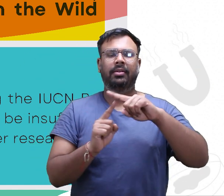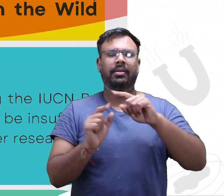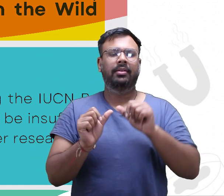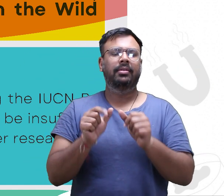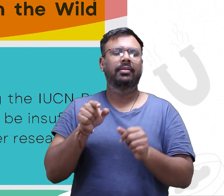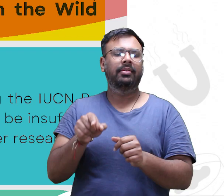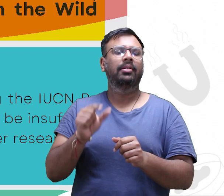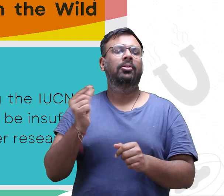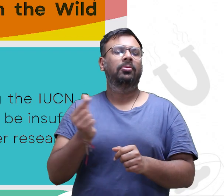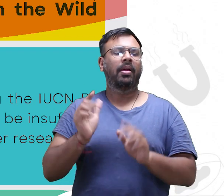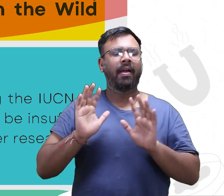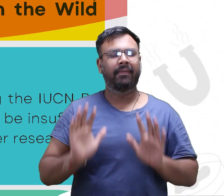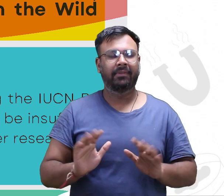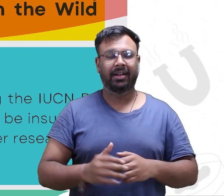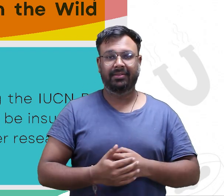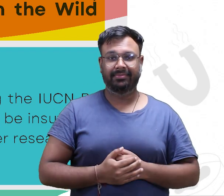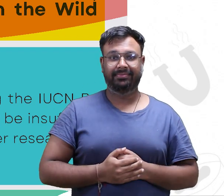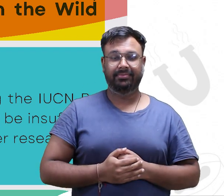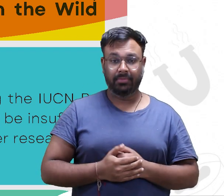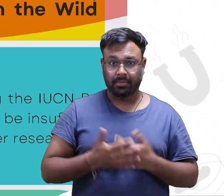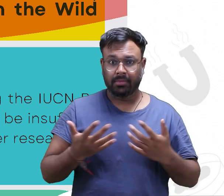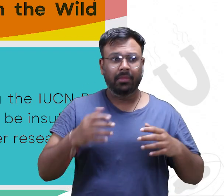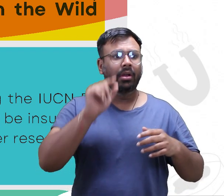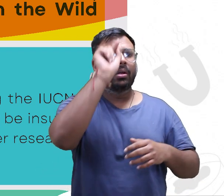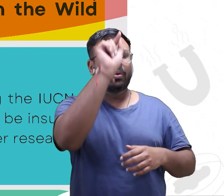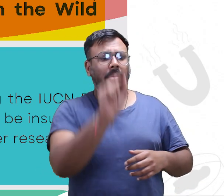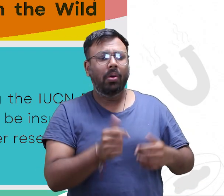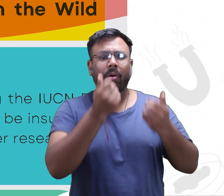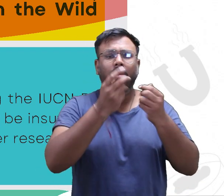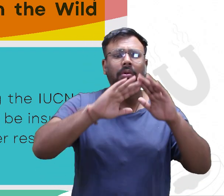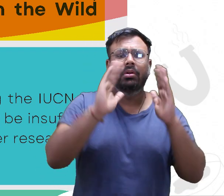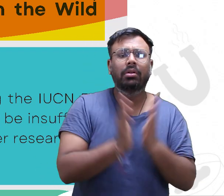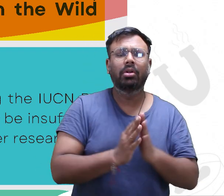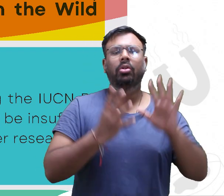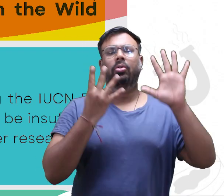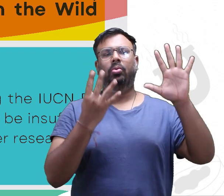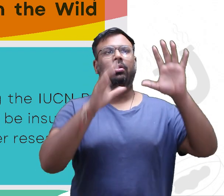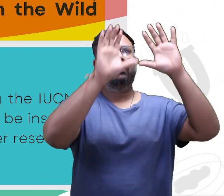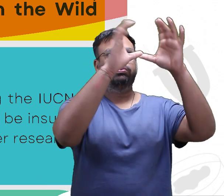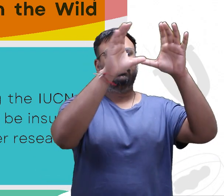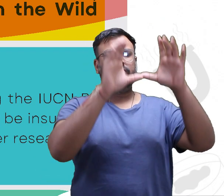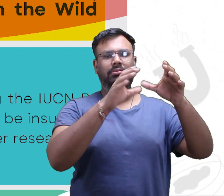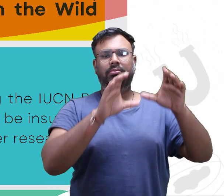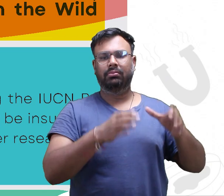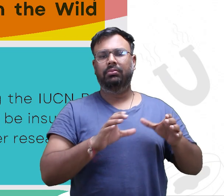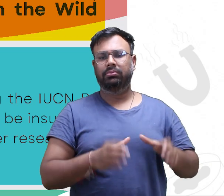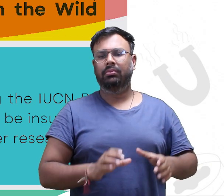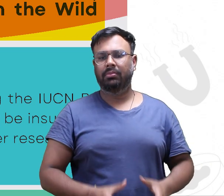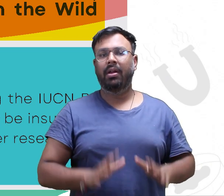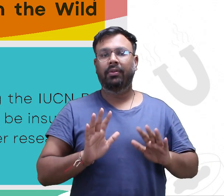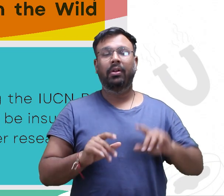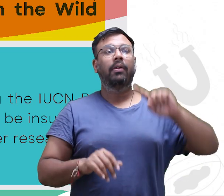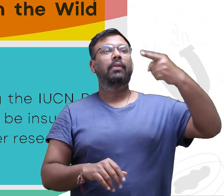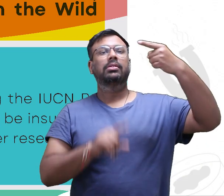for classifying species at high risk of global extinction. It divided species into 9